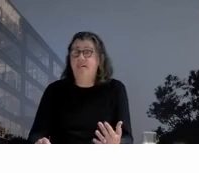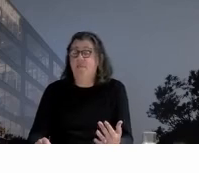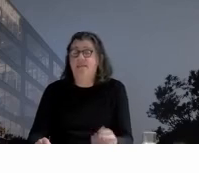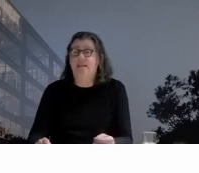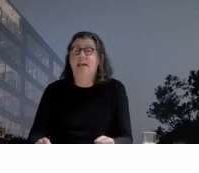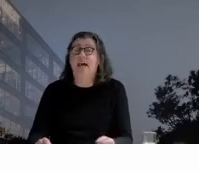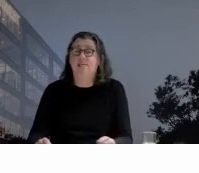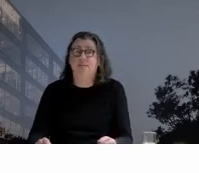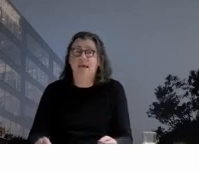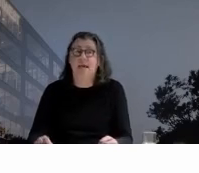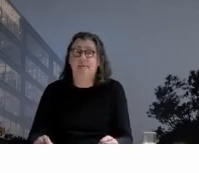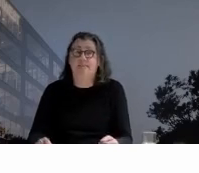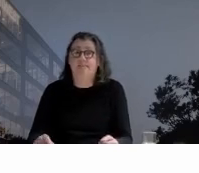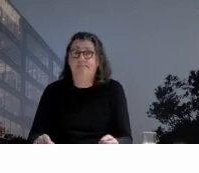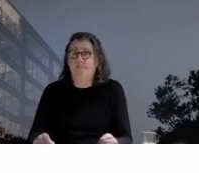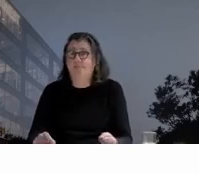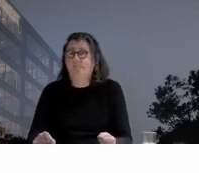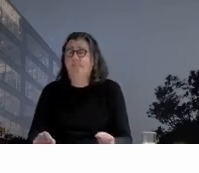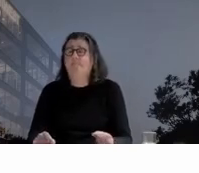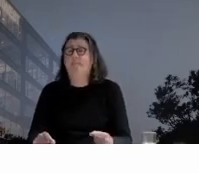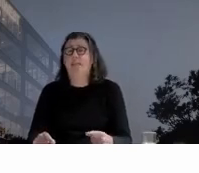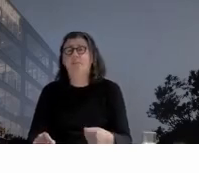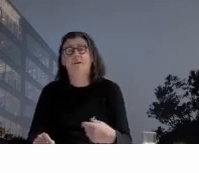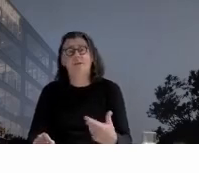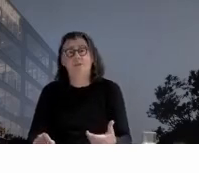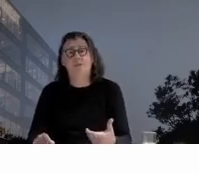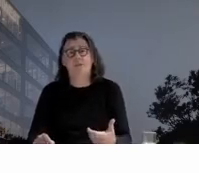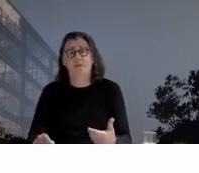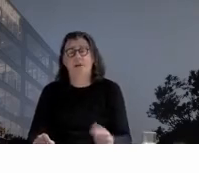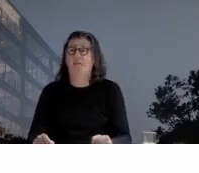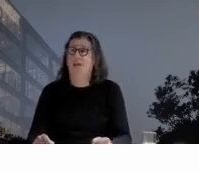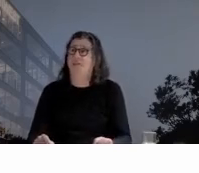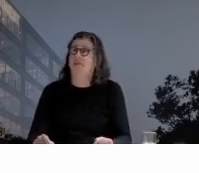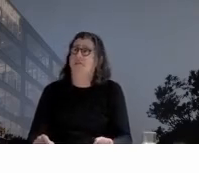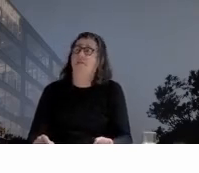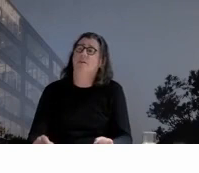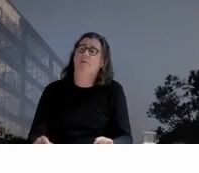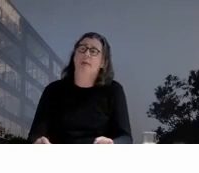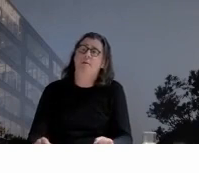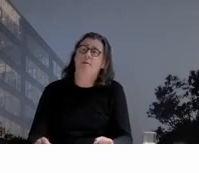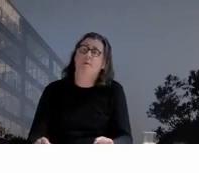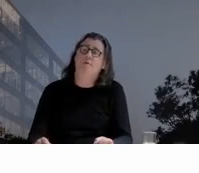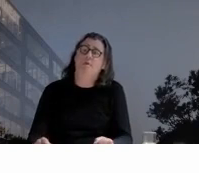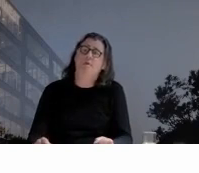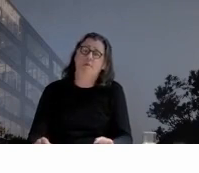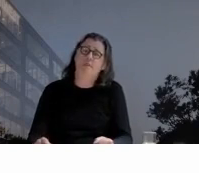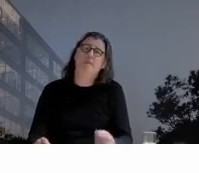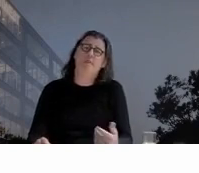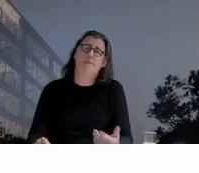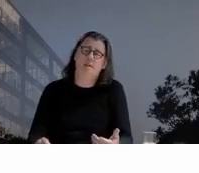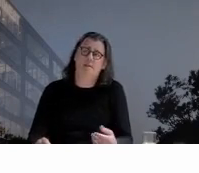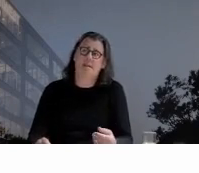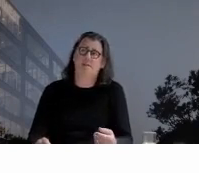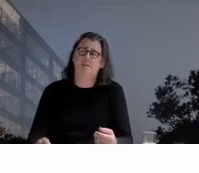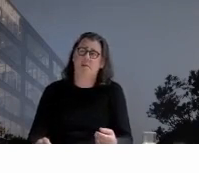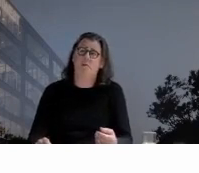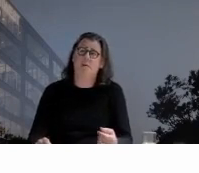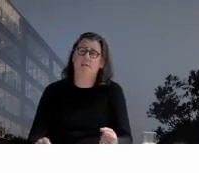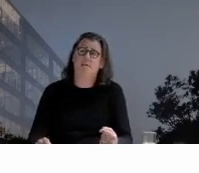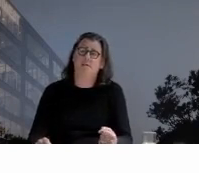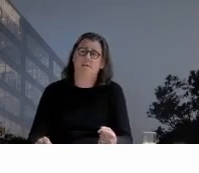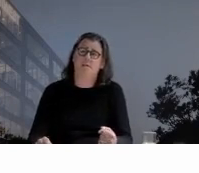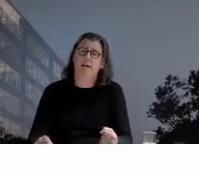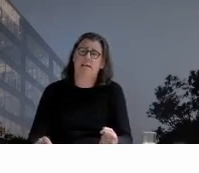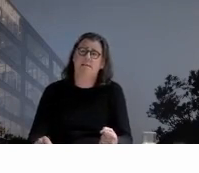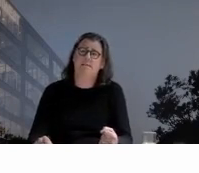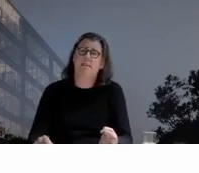a 70% glass facade. If we introduce a solid section, we're now up at 450 because the solid section's got more